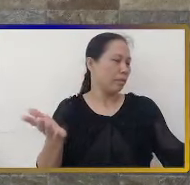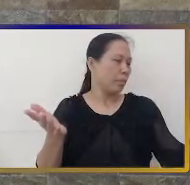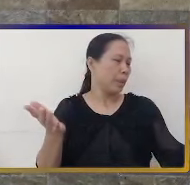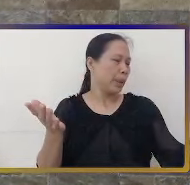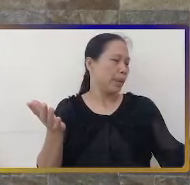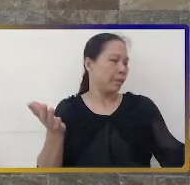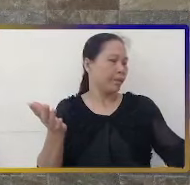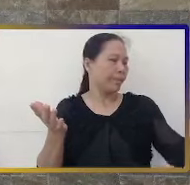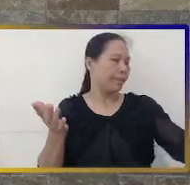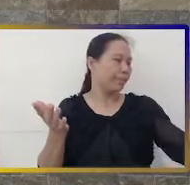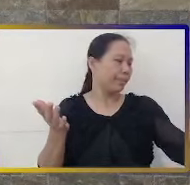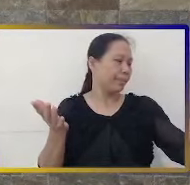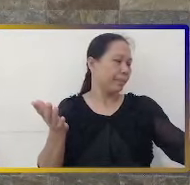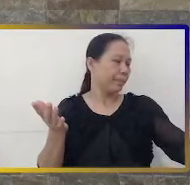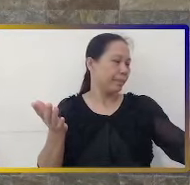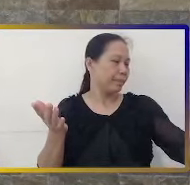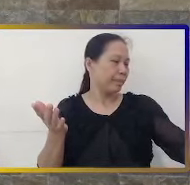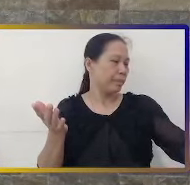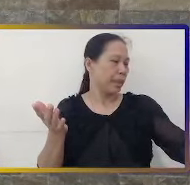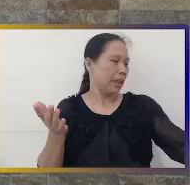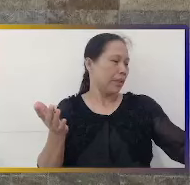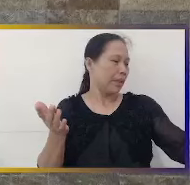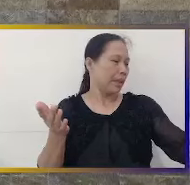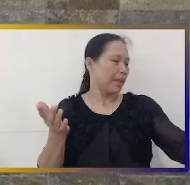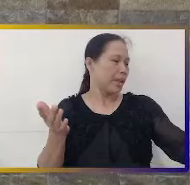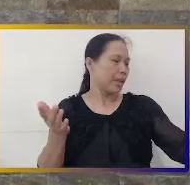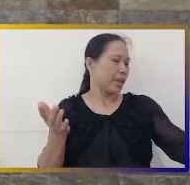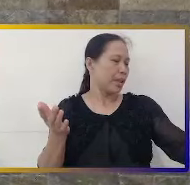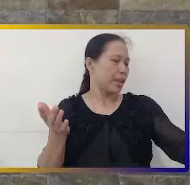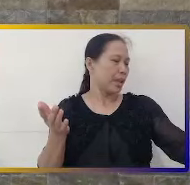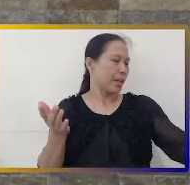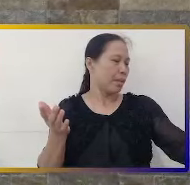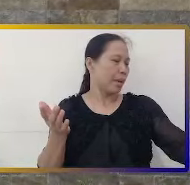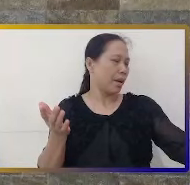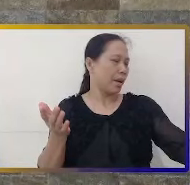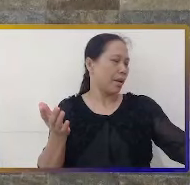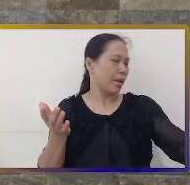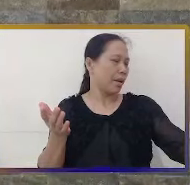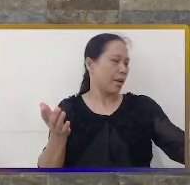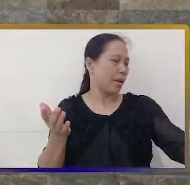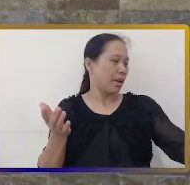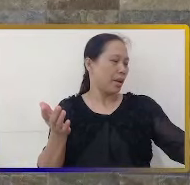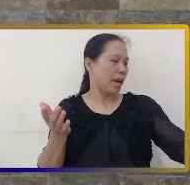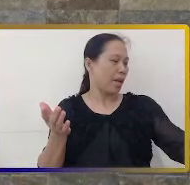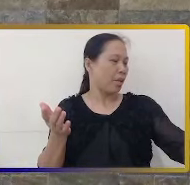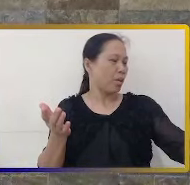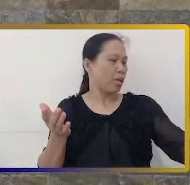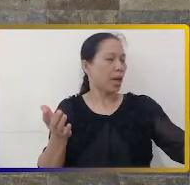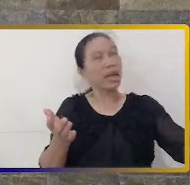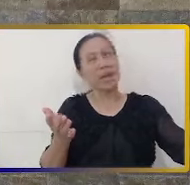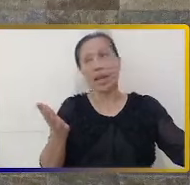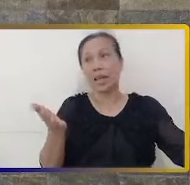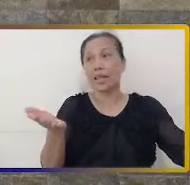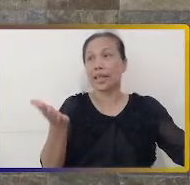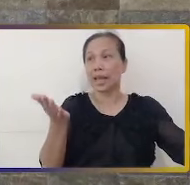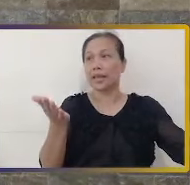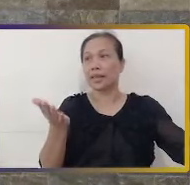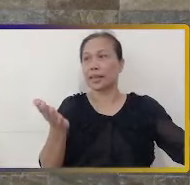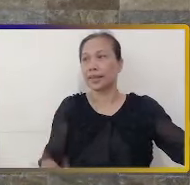What burn the fat Upon The altar but the priest shall be aaron's and